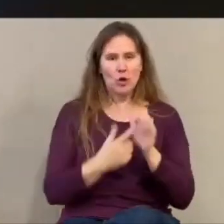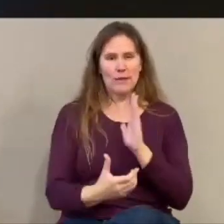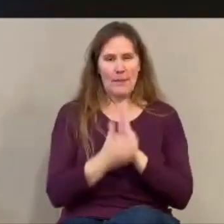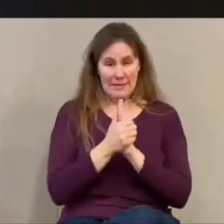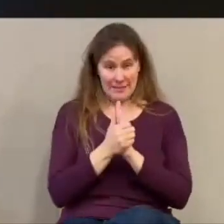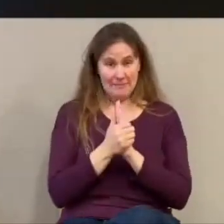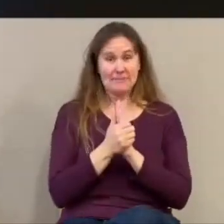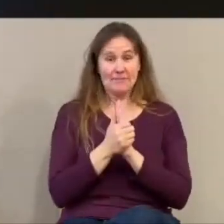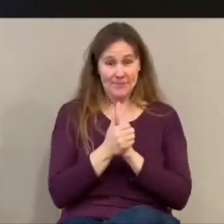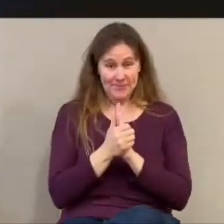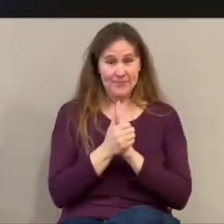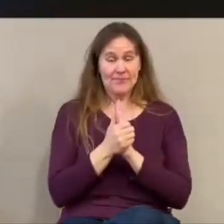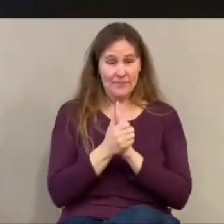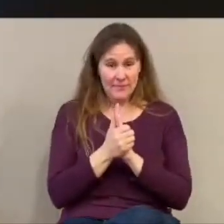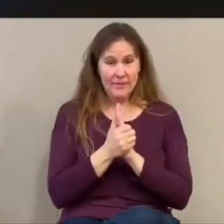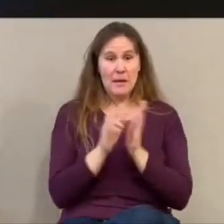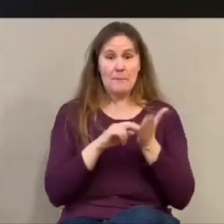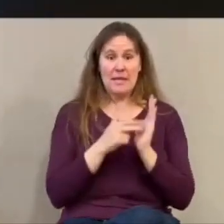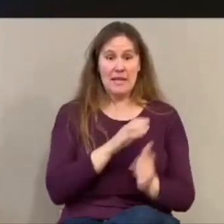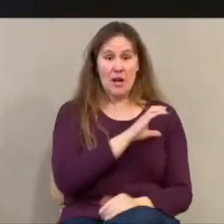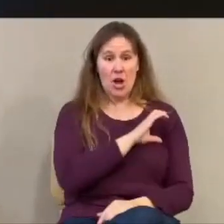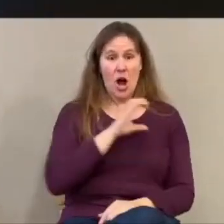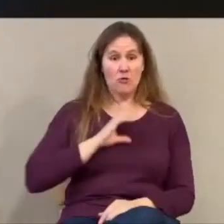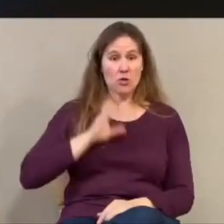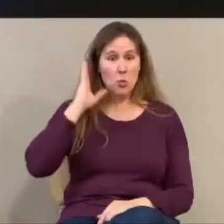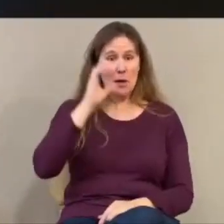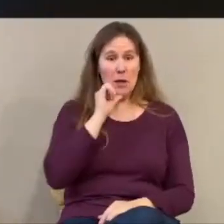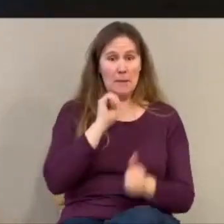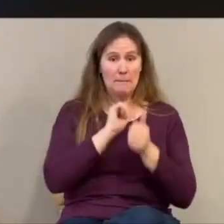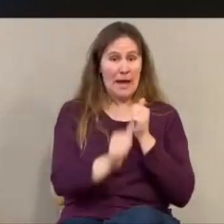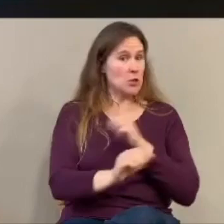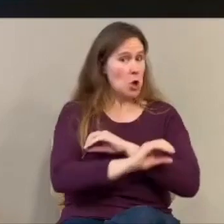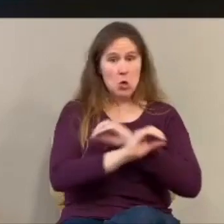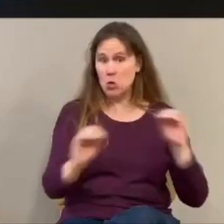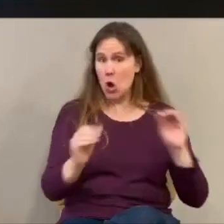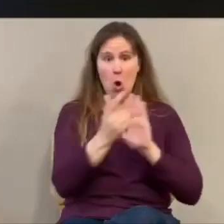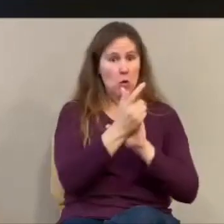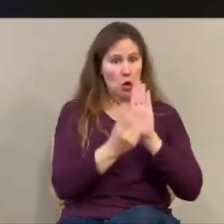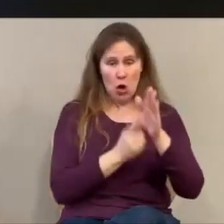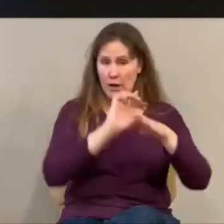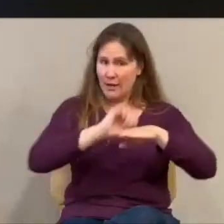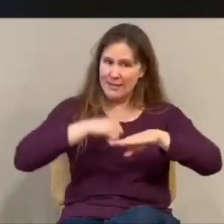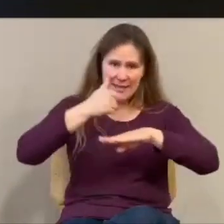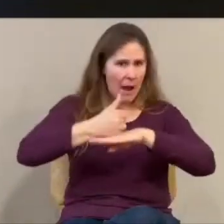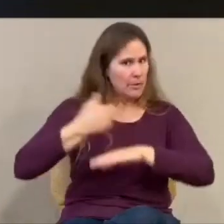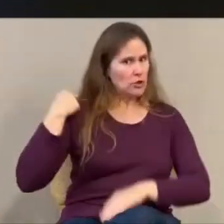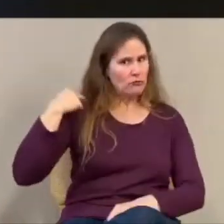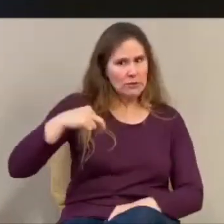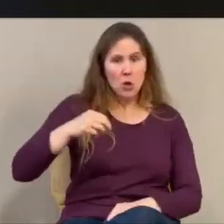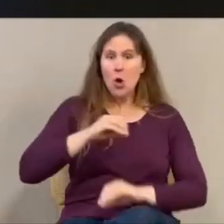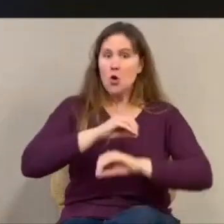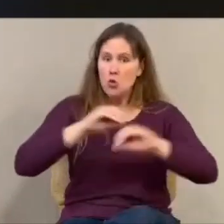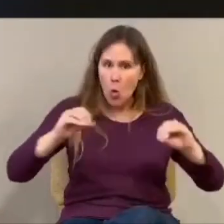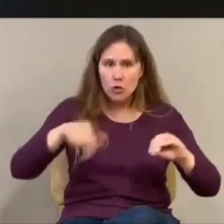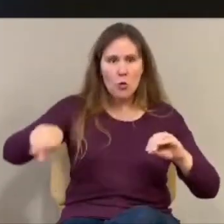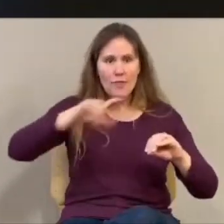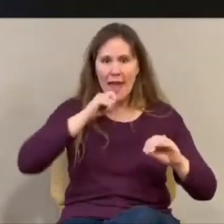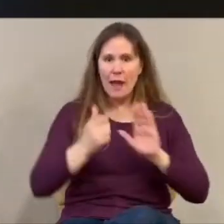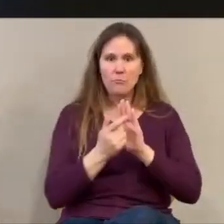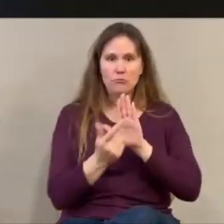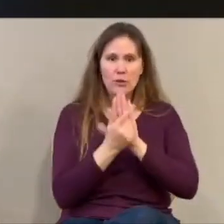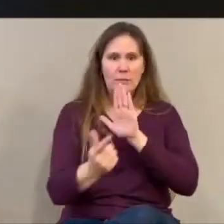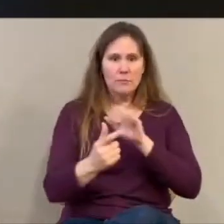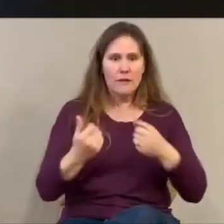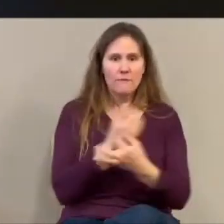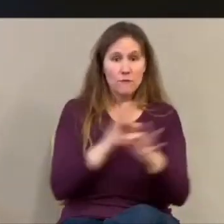Amendment. That Congress shall pass no law establishing religion, nor do they prohibit the